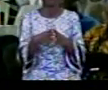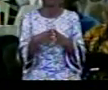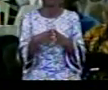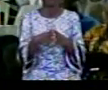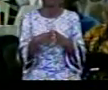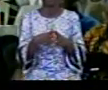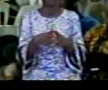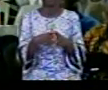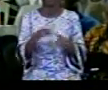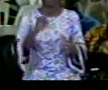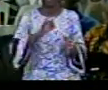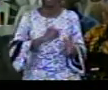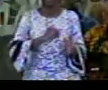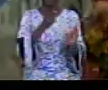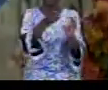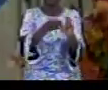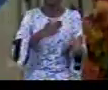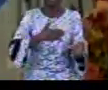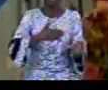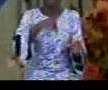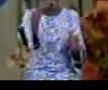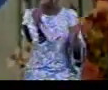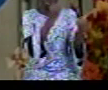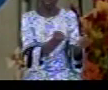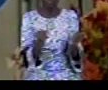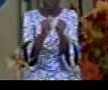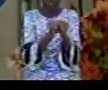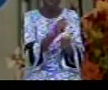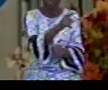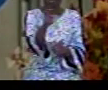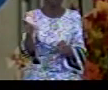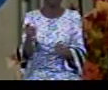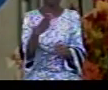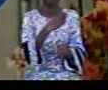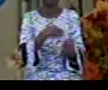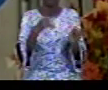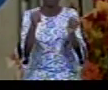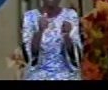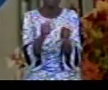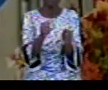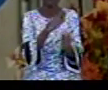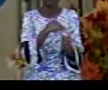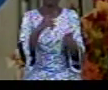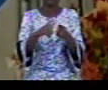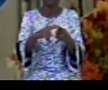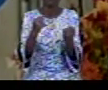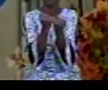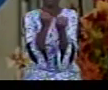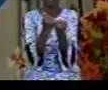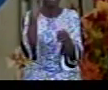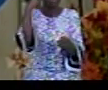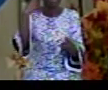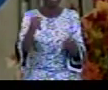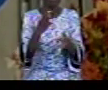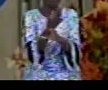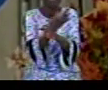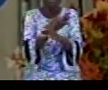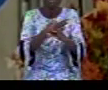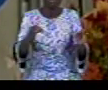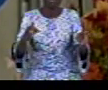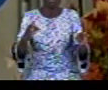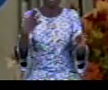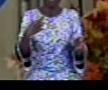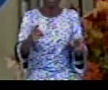I join my faith with you and your team in your fight for the freedom of humanity through your well-known teachings